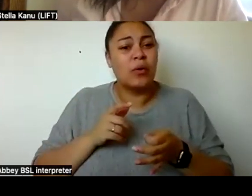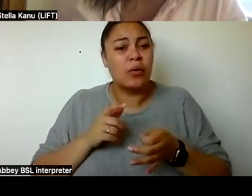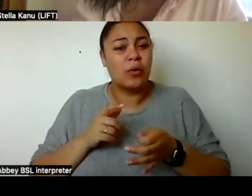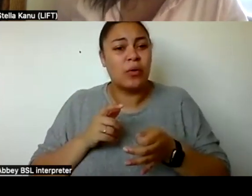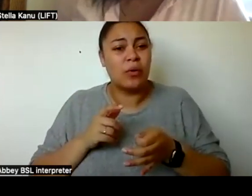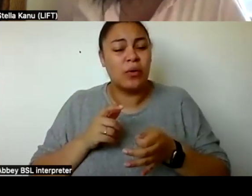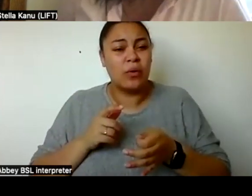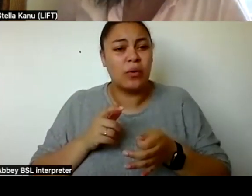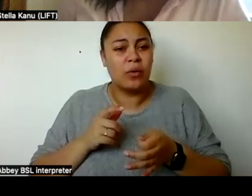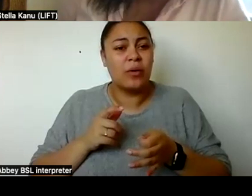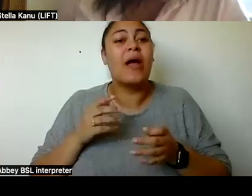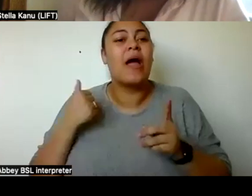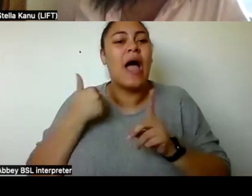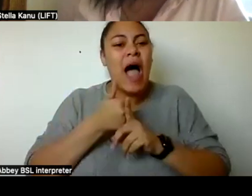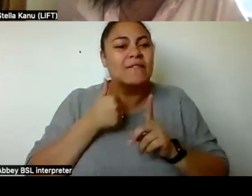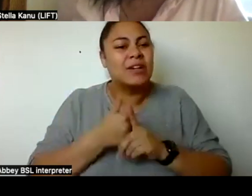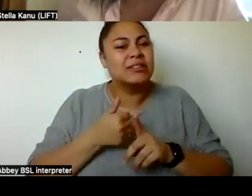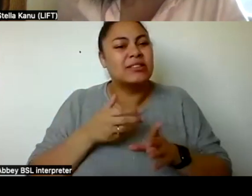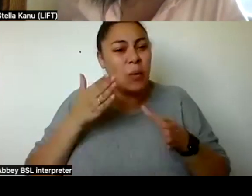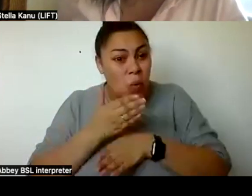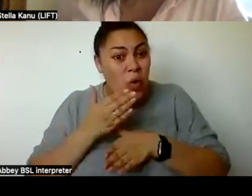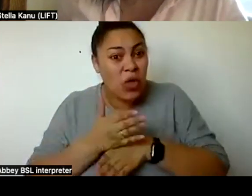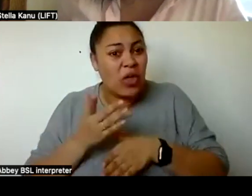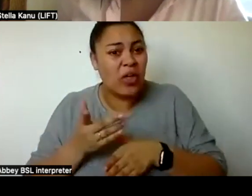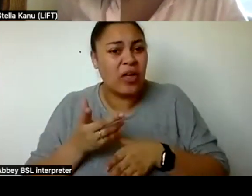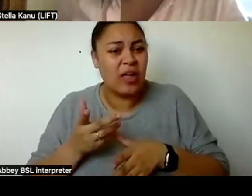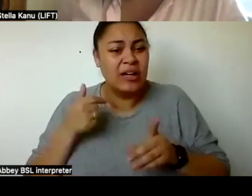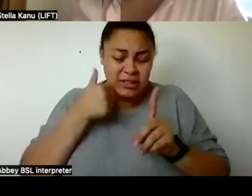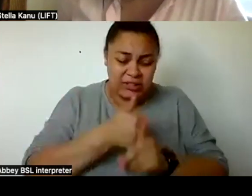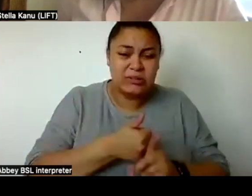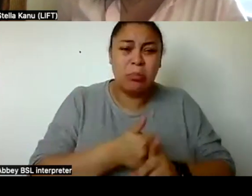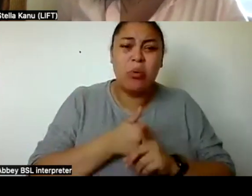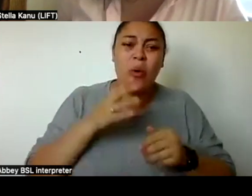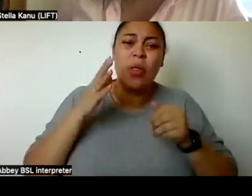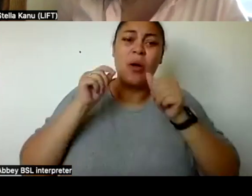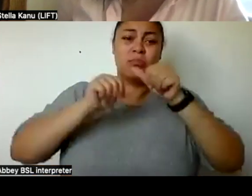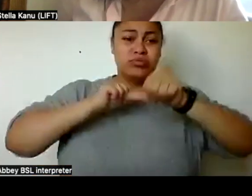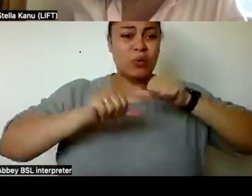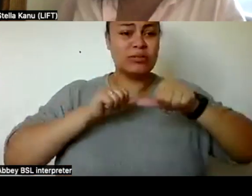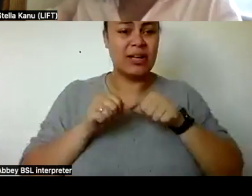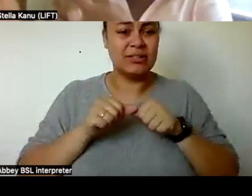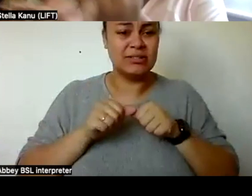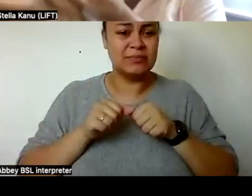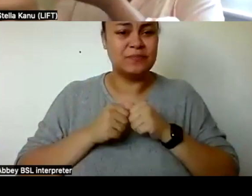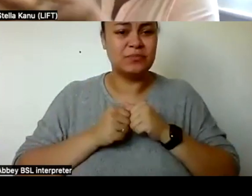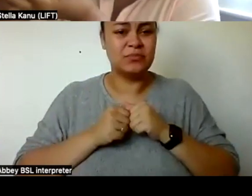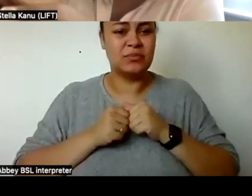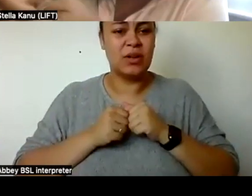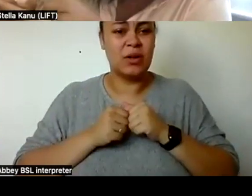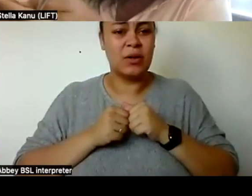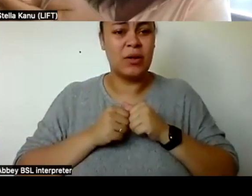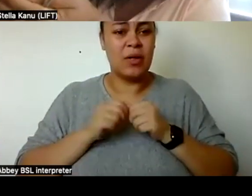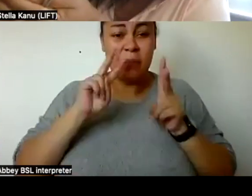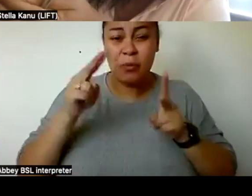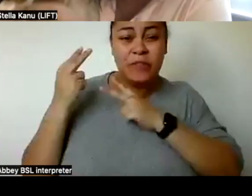some advocacy work in order to support that process. So that's kind of at the point of view